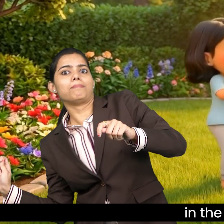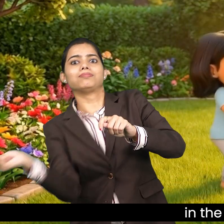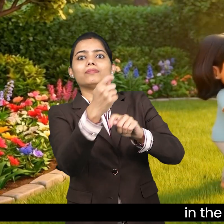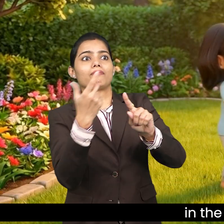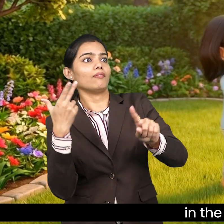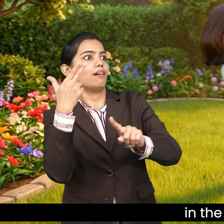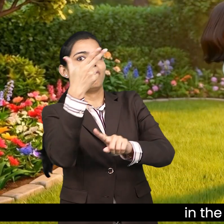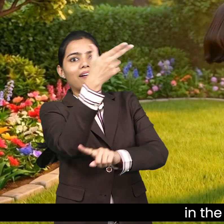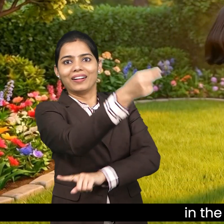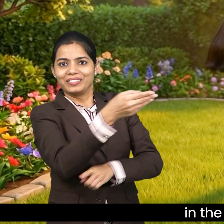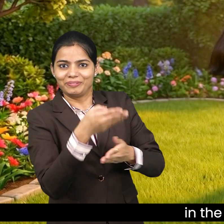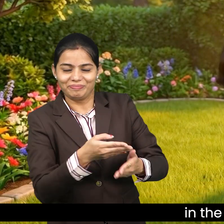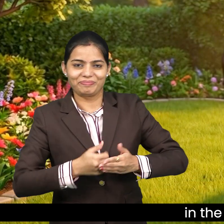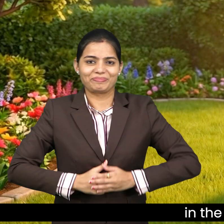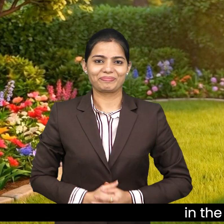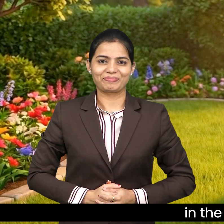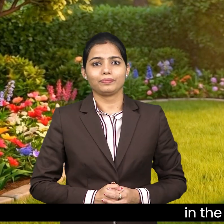to send it further.